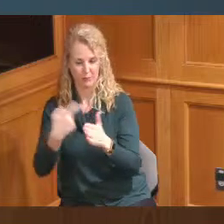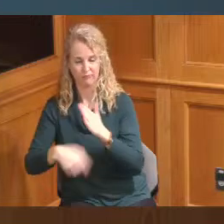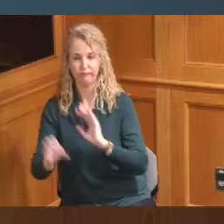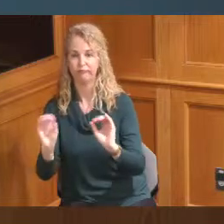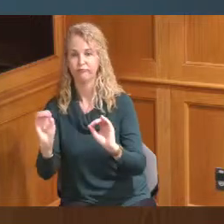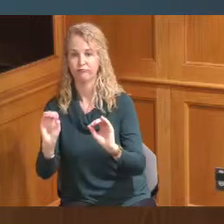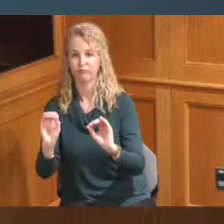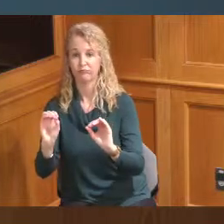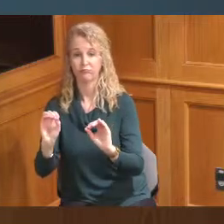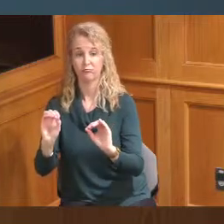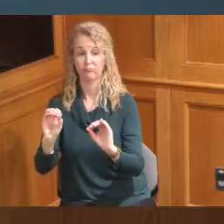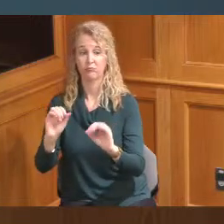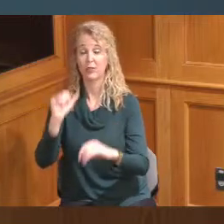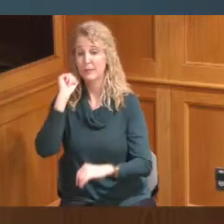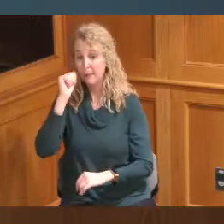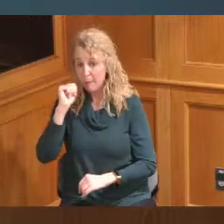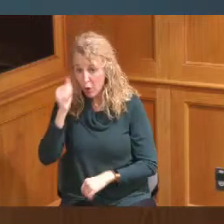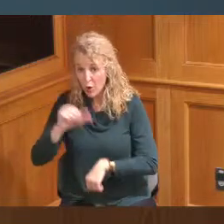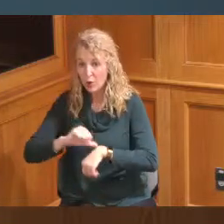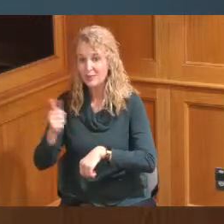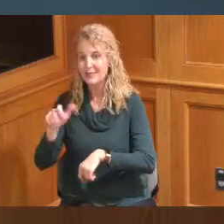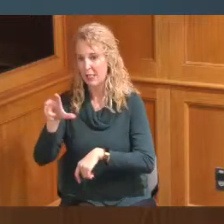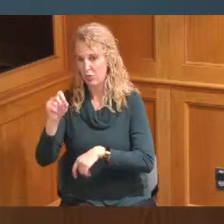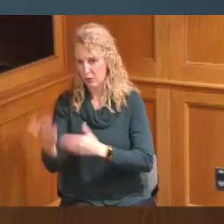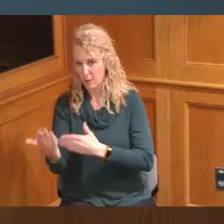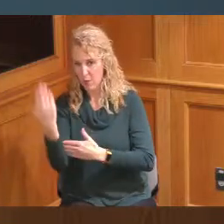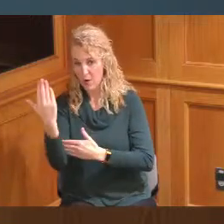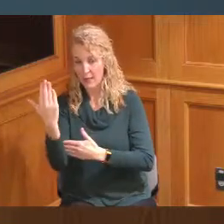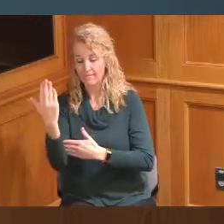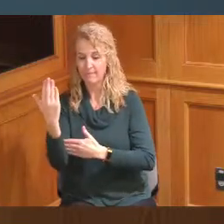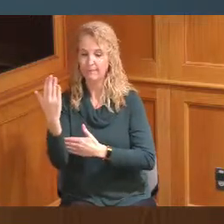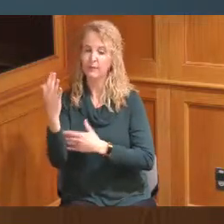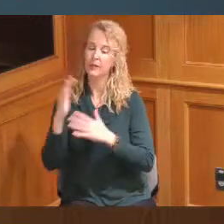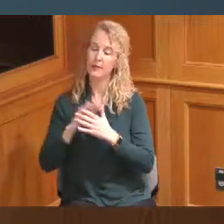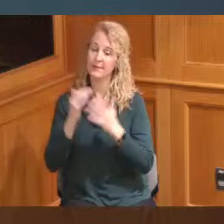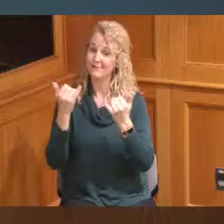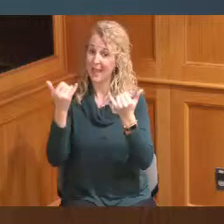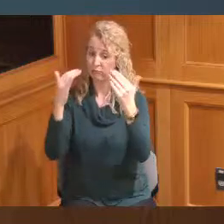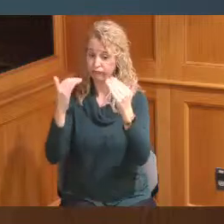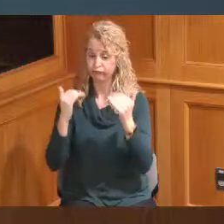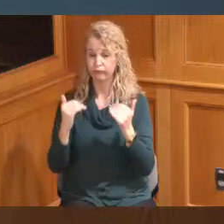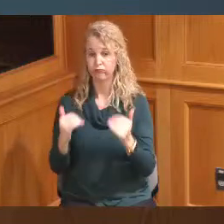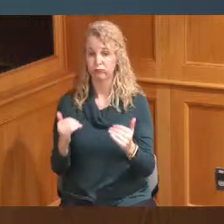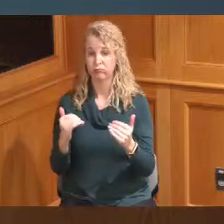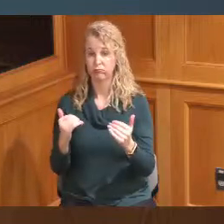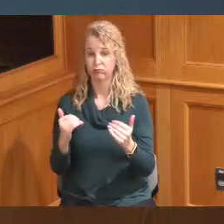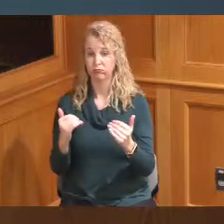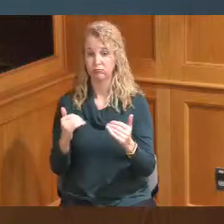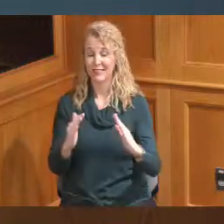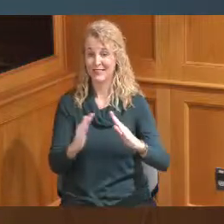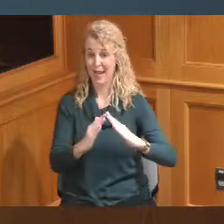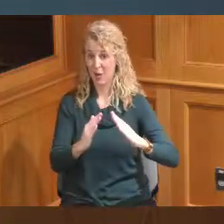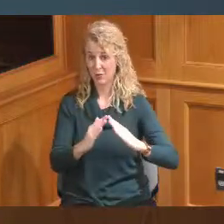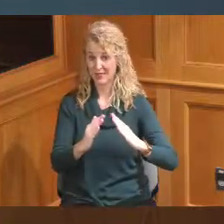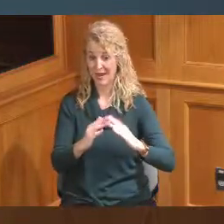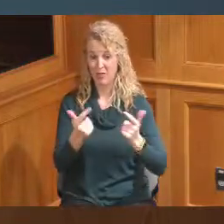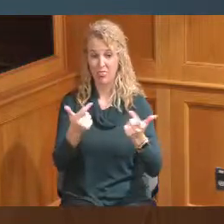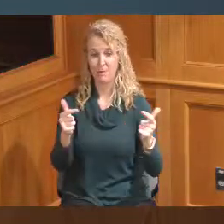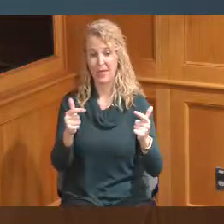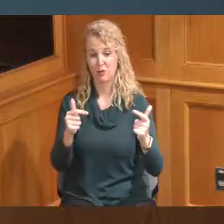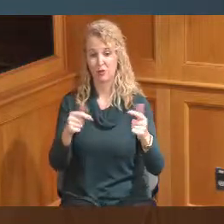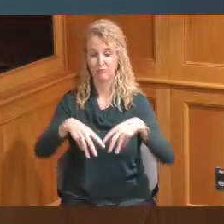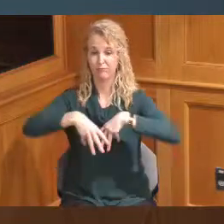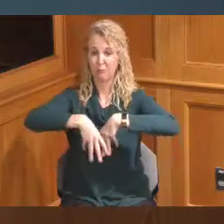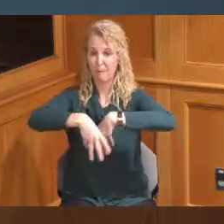at 10:30 on tomorrow. And then we have downtown, the major march that